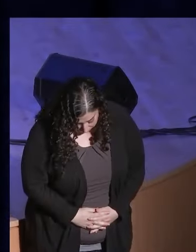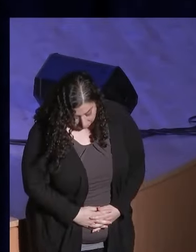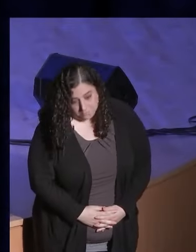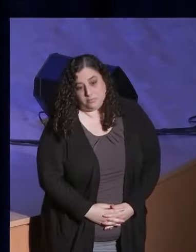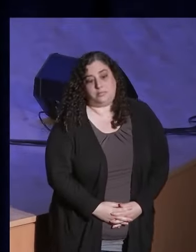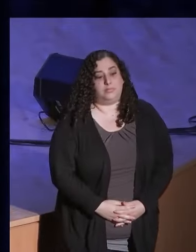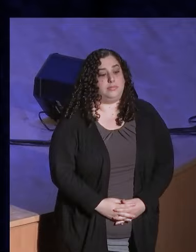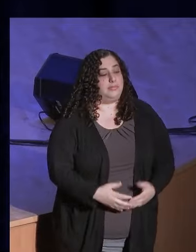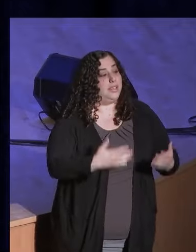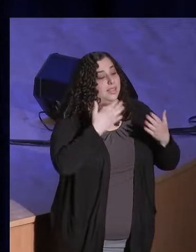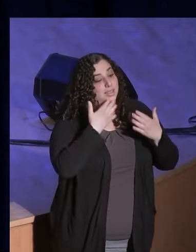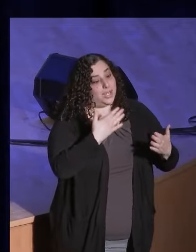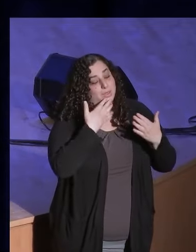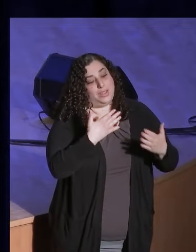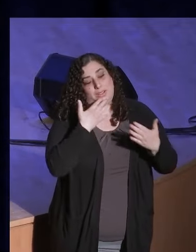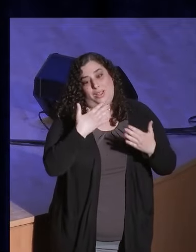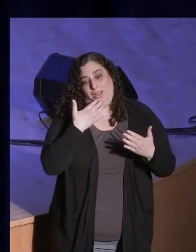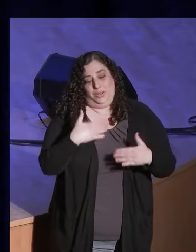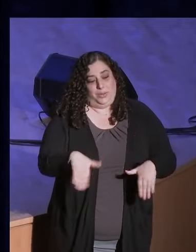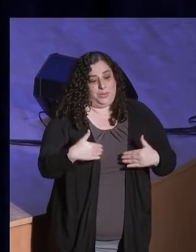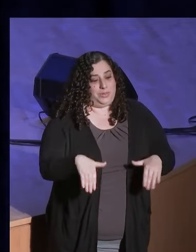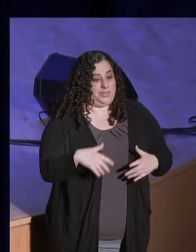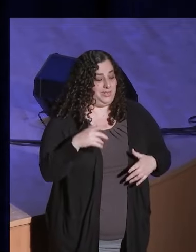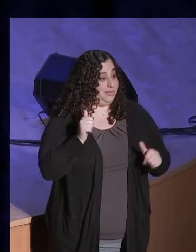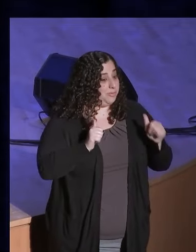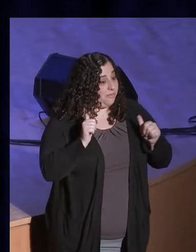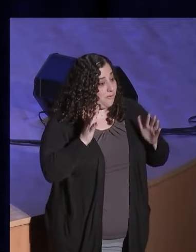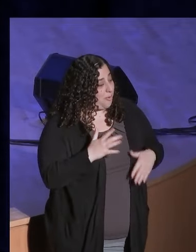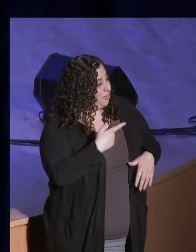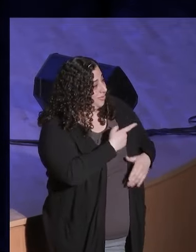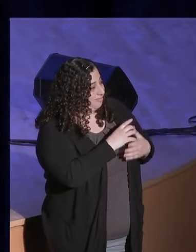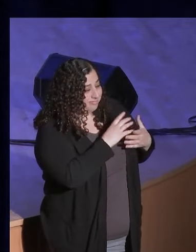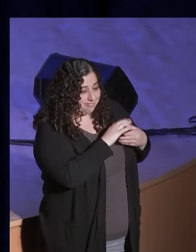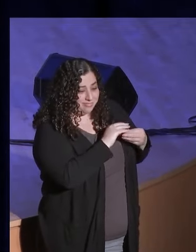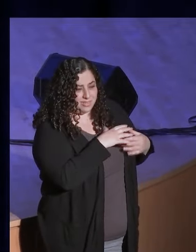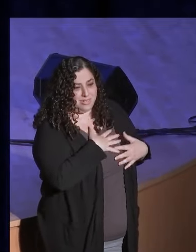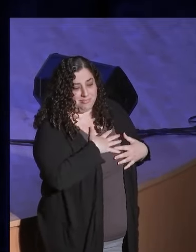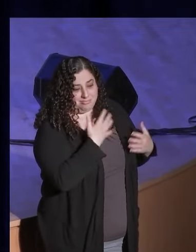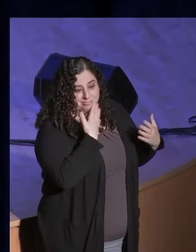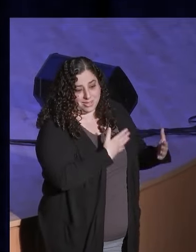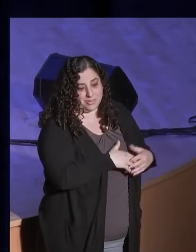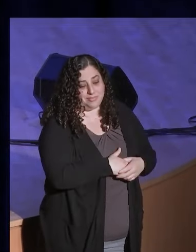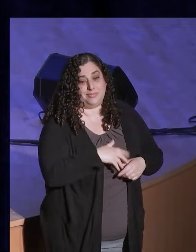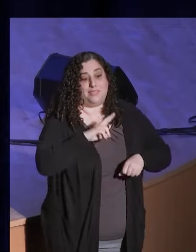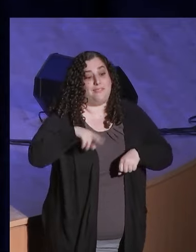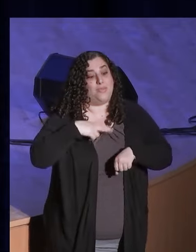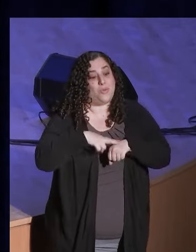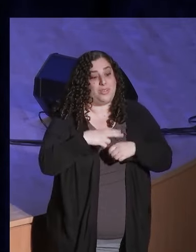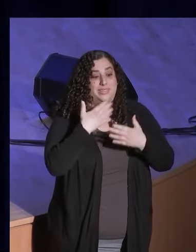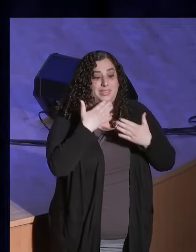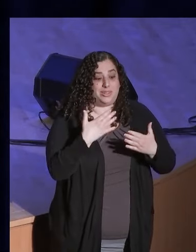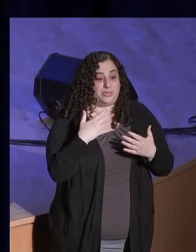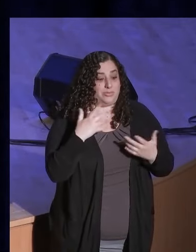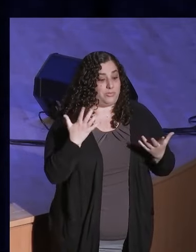Thank you all. Thank you, Sons of Ember 2. I also would like to extend our gratitude to Ford Philanthropy for their